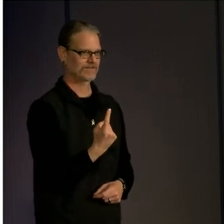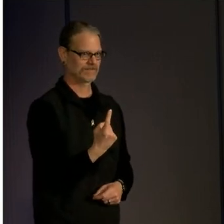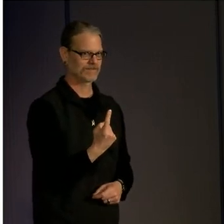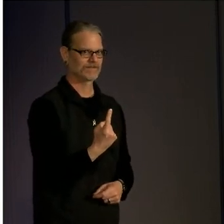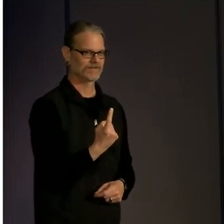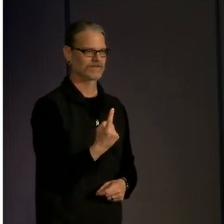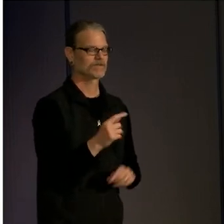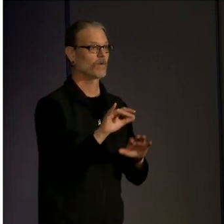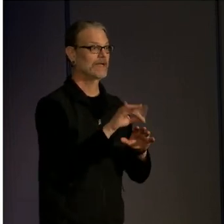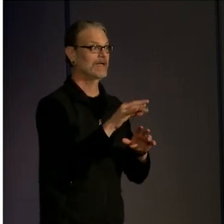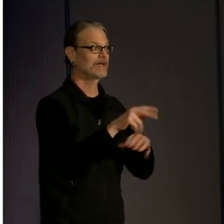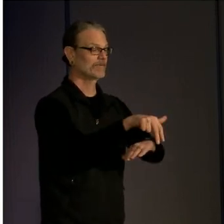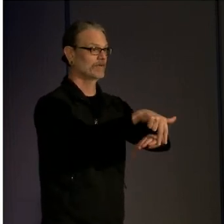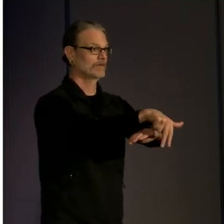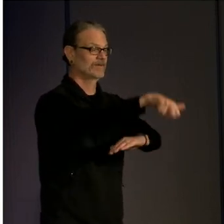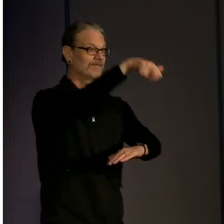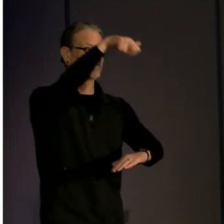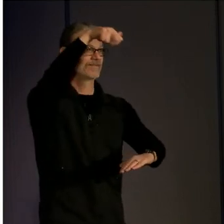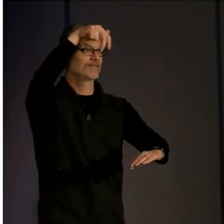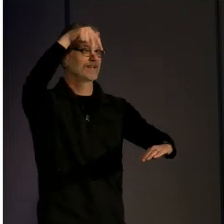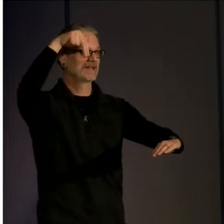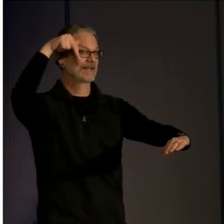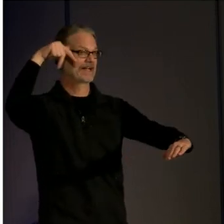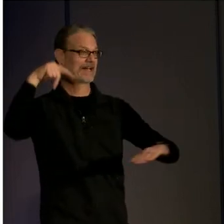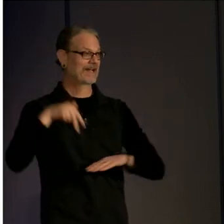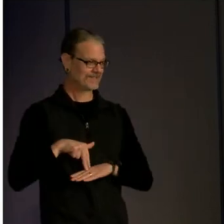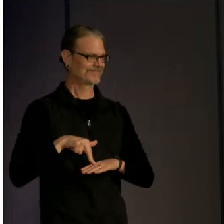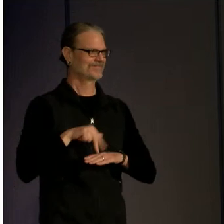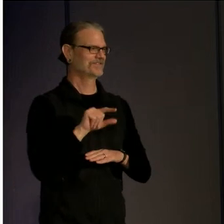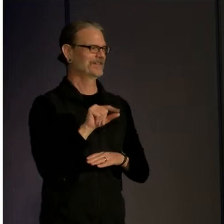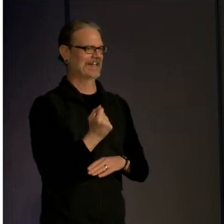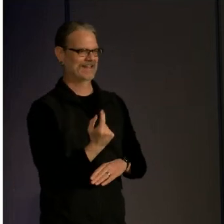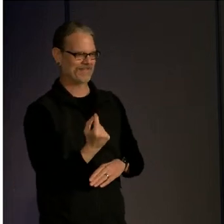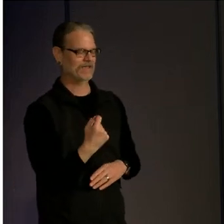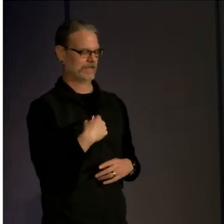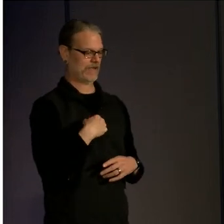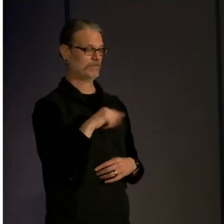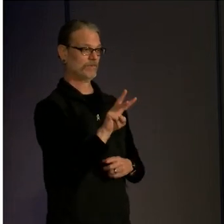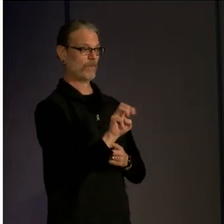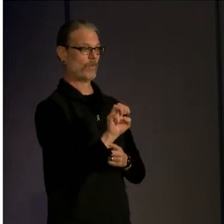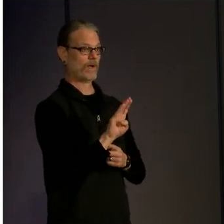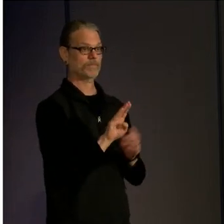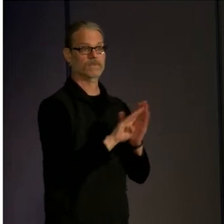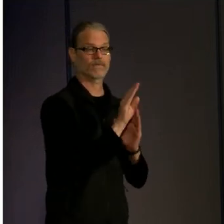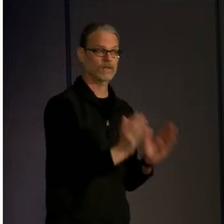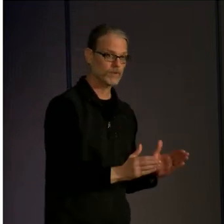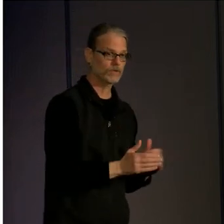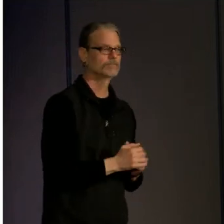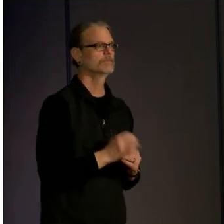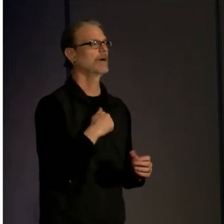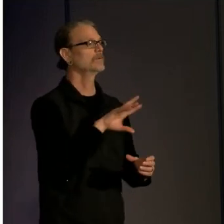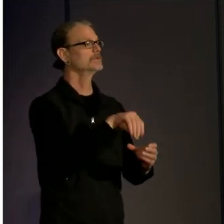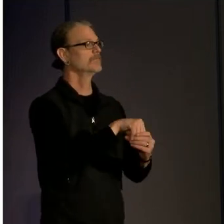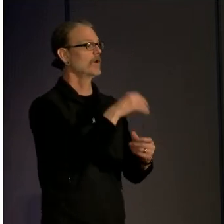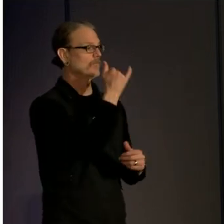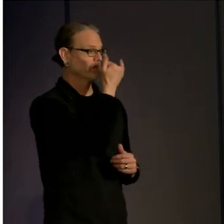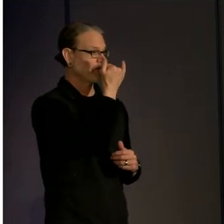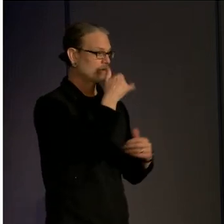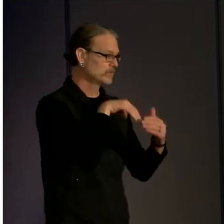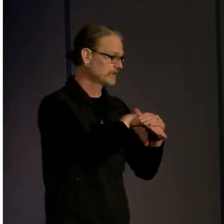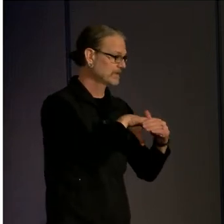pull yourself back into that time, I was a web developer. I was also part of the Yahoo Accessibility